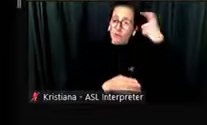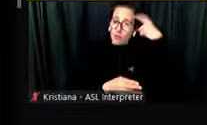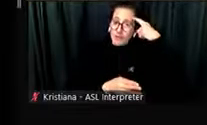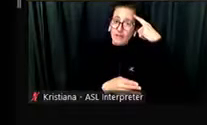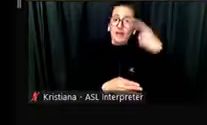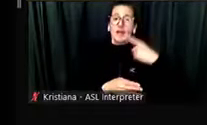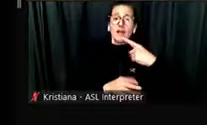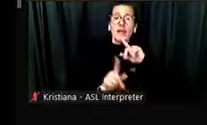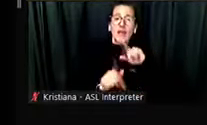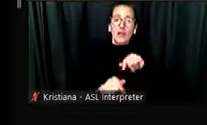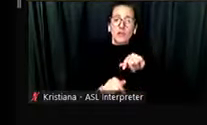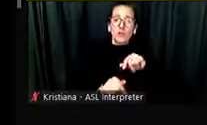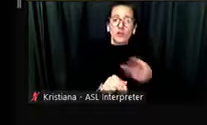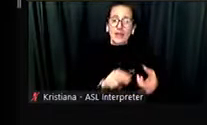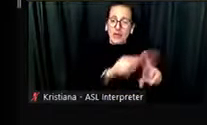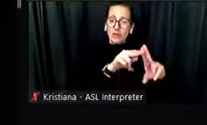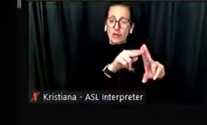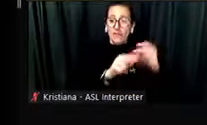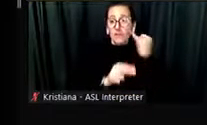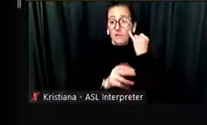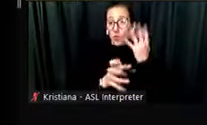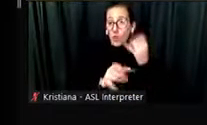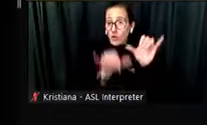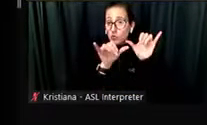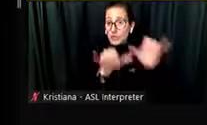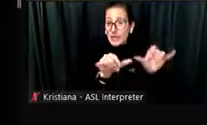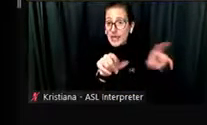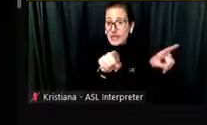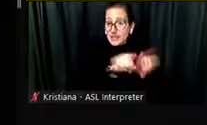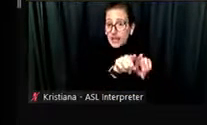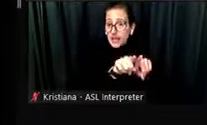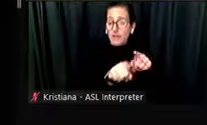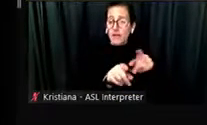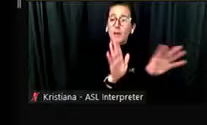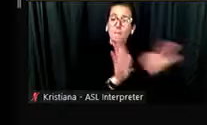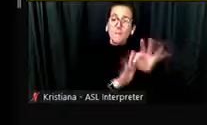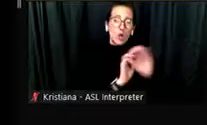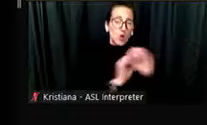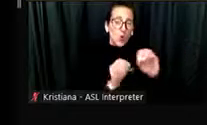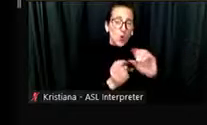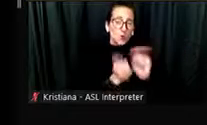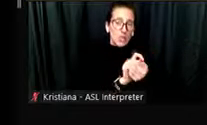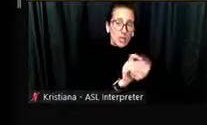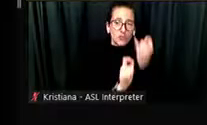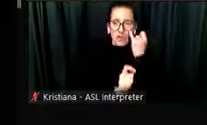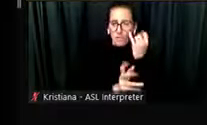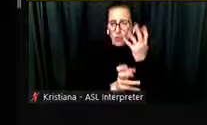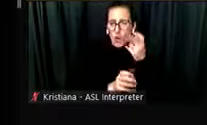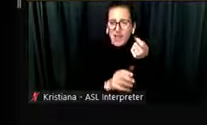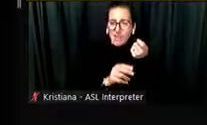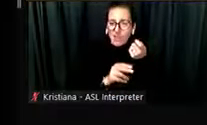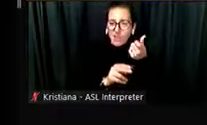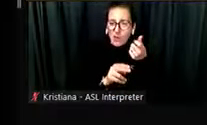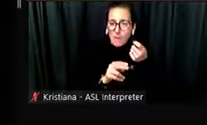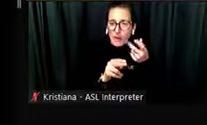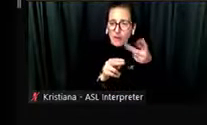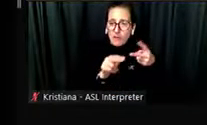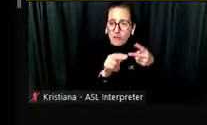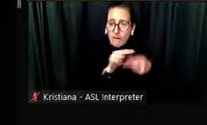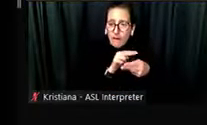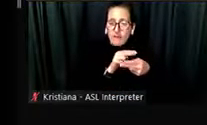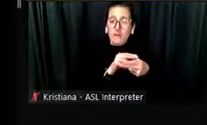same, you would say no change. If you wanted a moderate decrease, you would say that. So even though this is 5